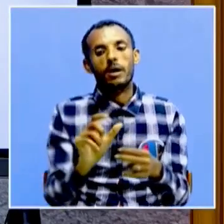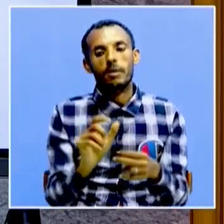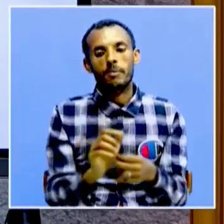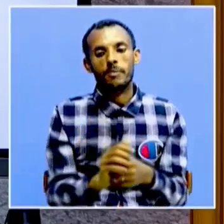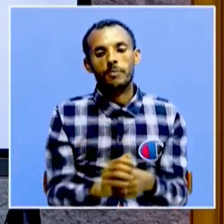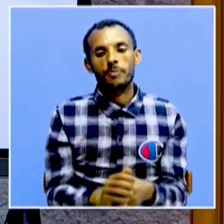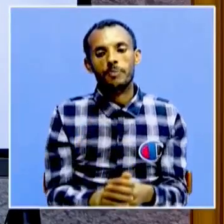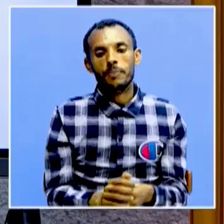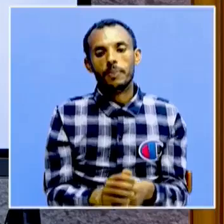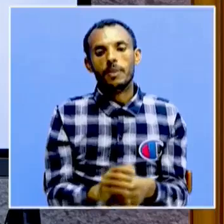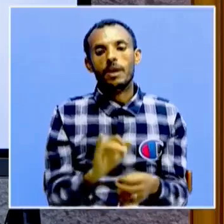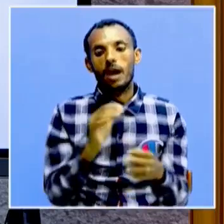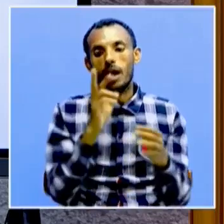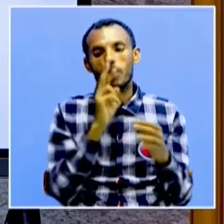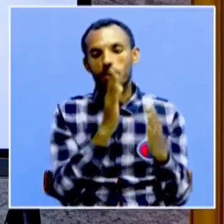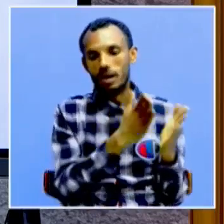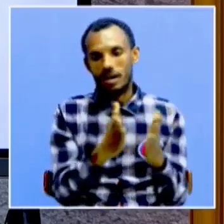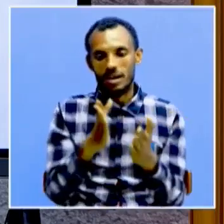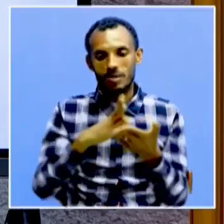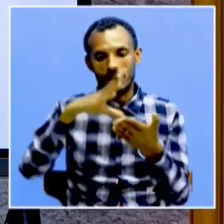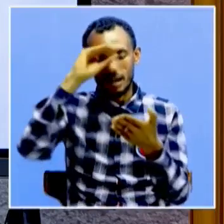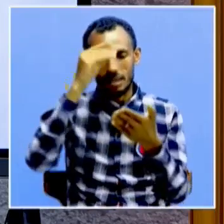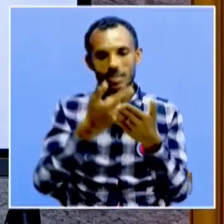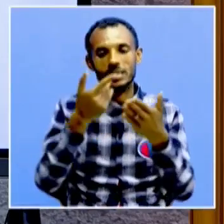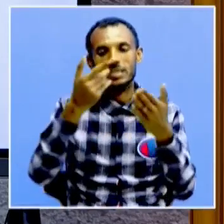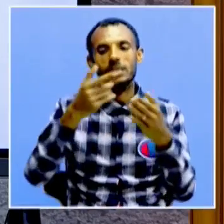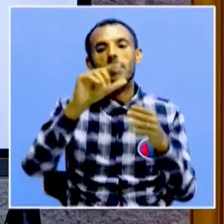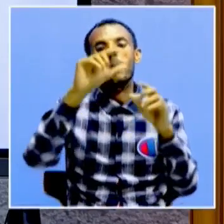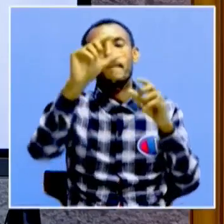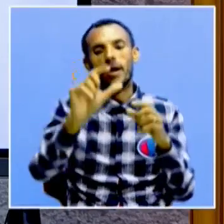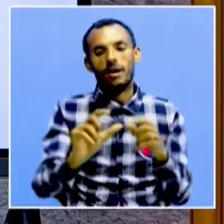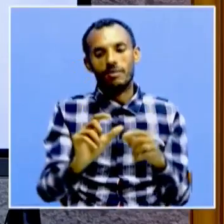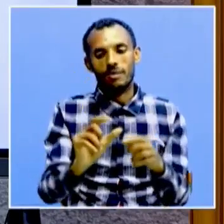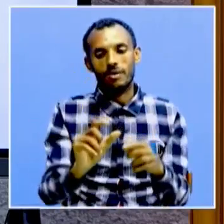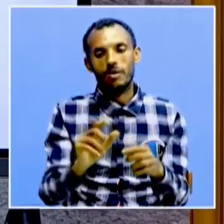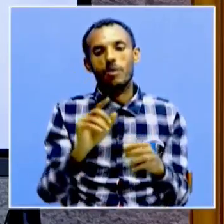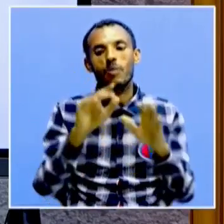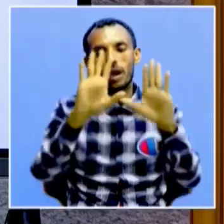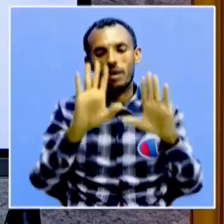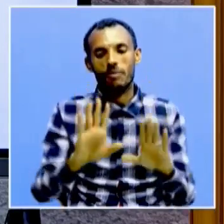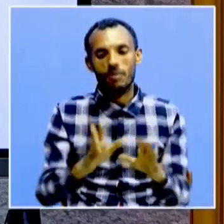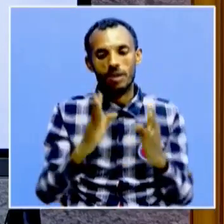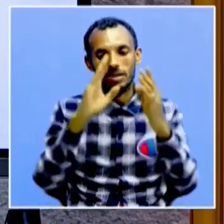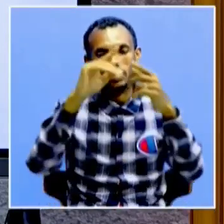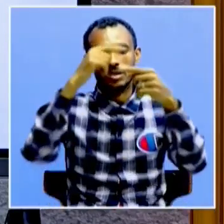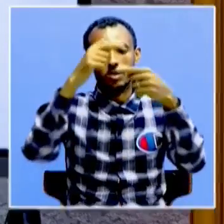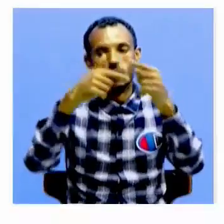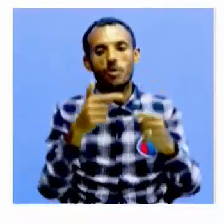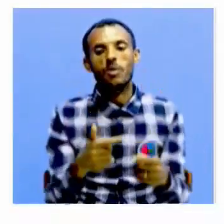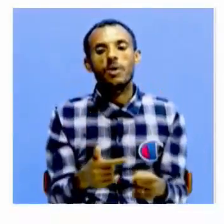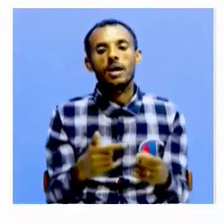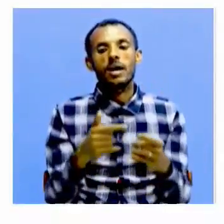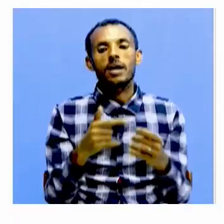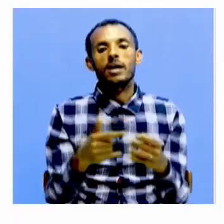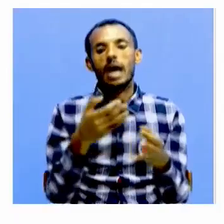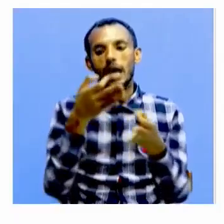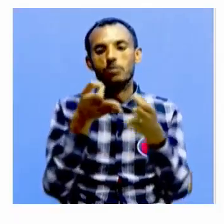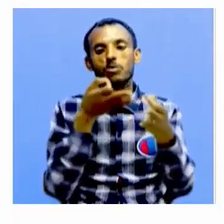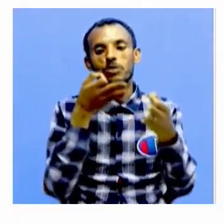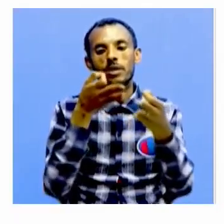okay? Are you ready to learn about this paragraph? Wonderful. Let's go. Expository